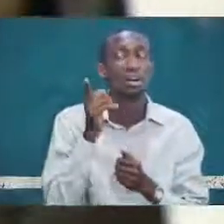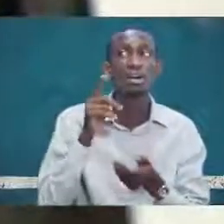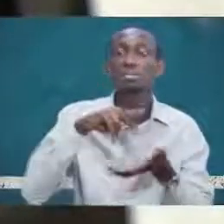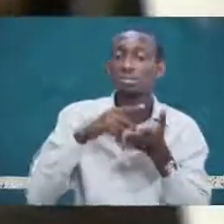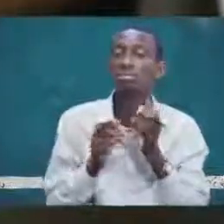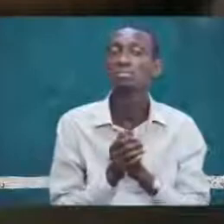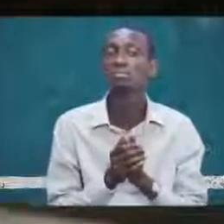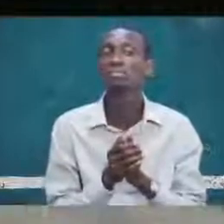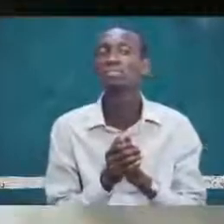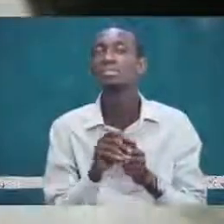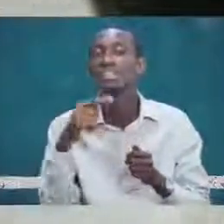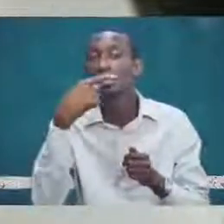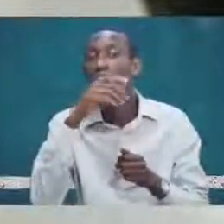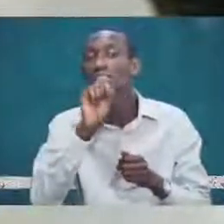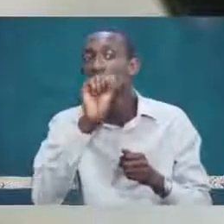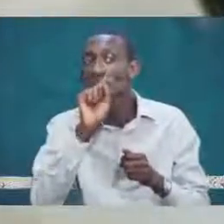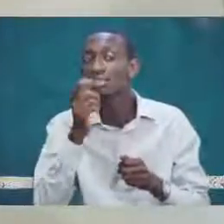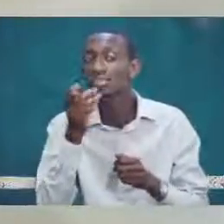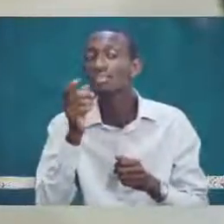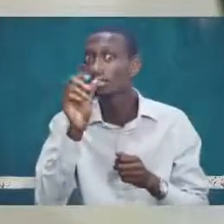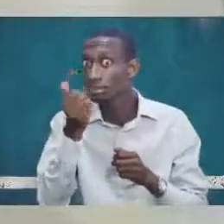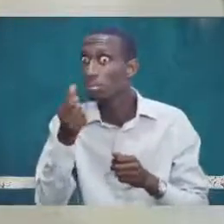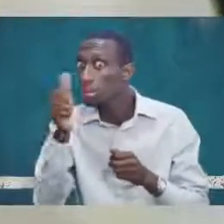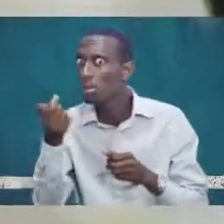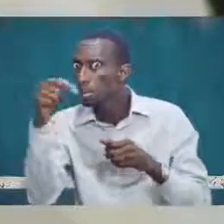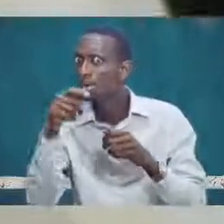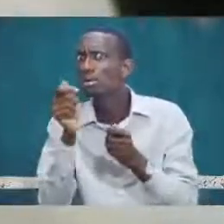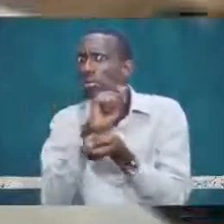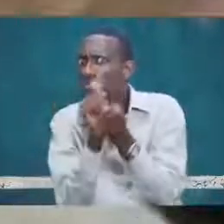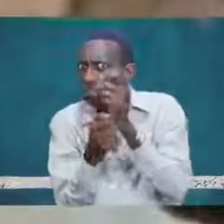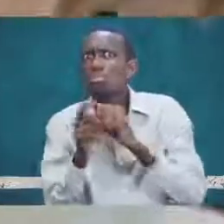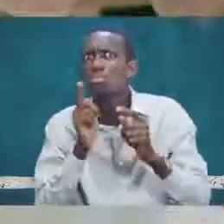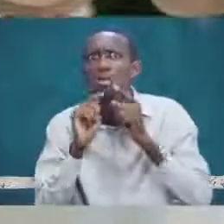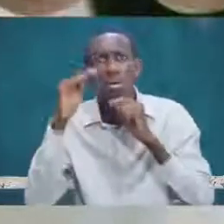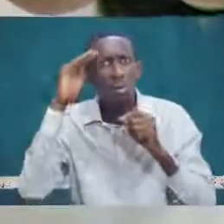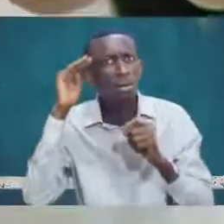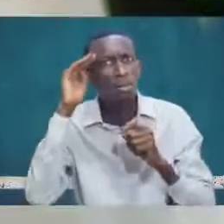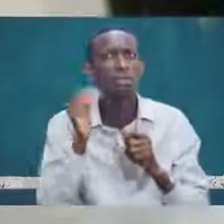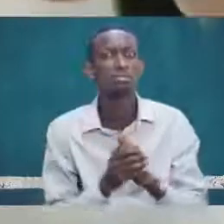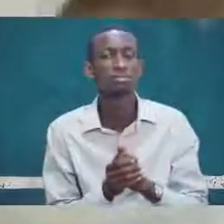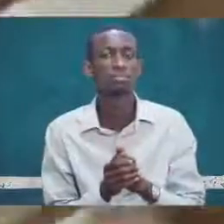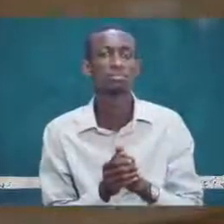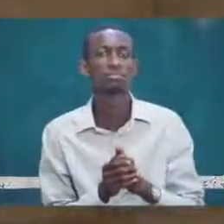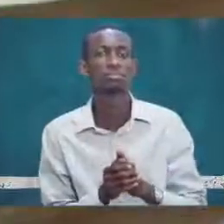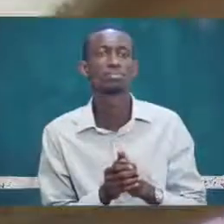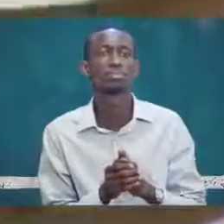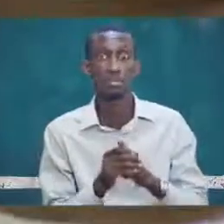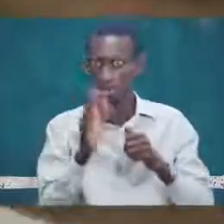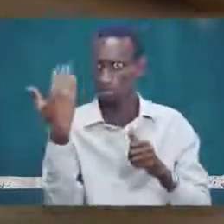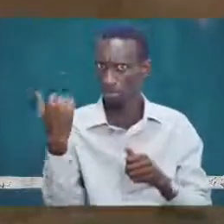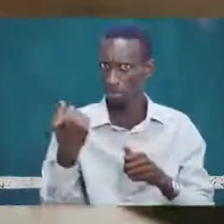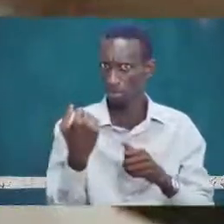there is some other gas which turns it to pink. So it starts from